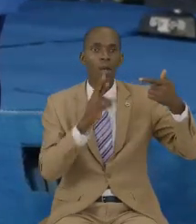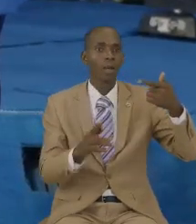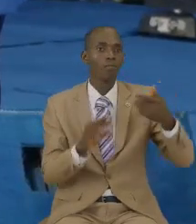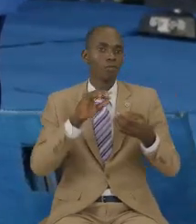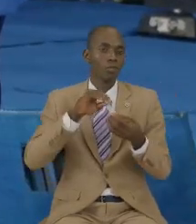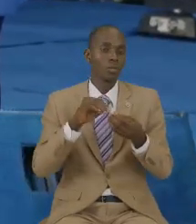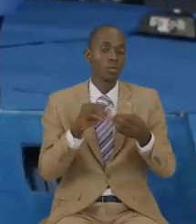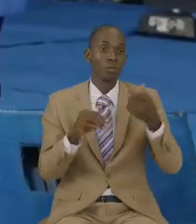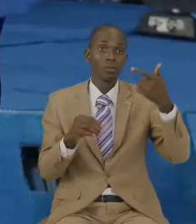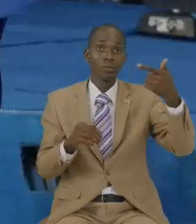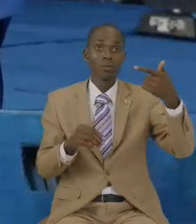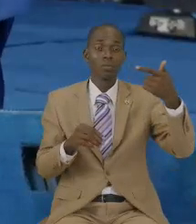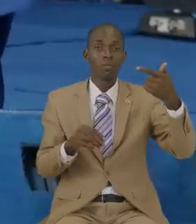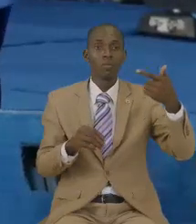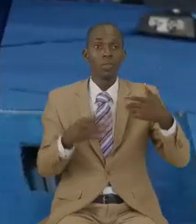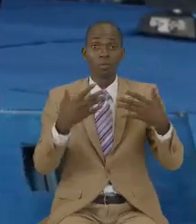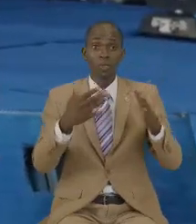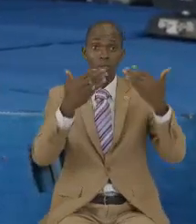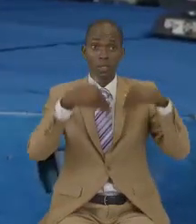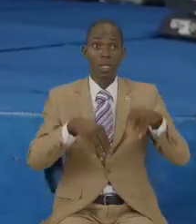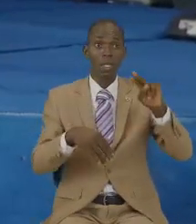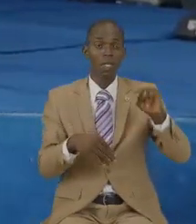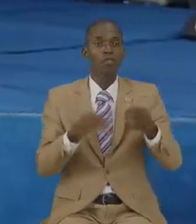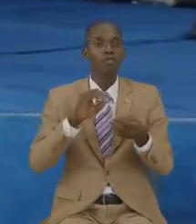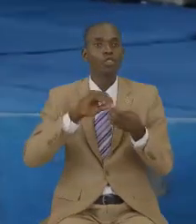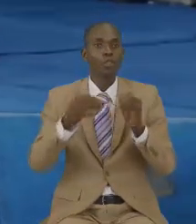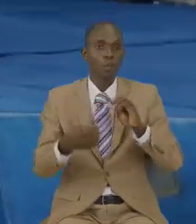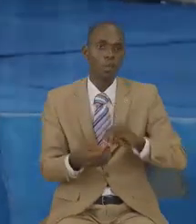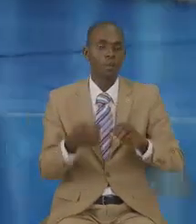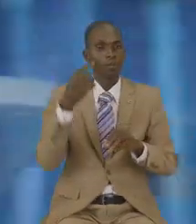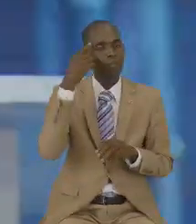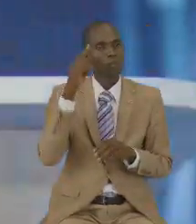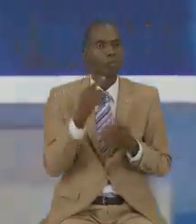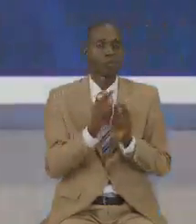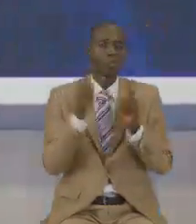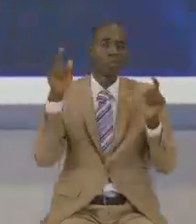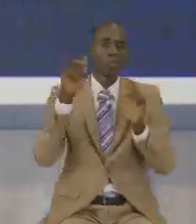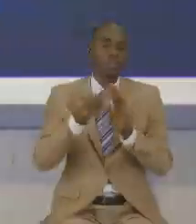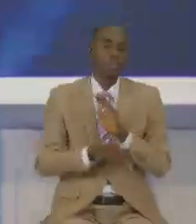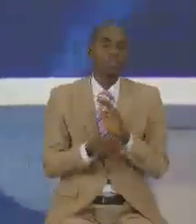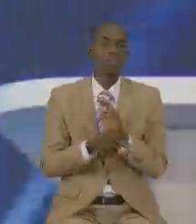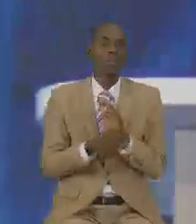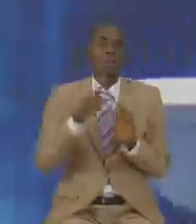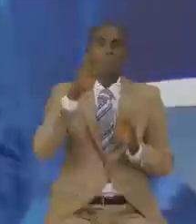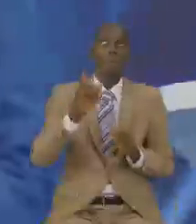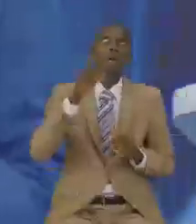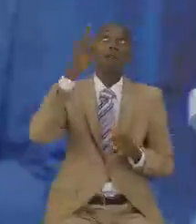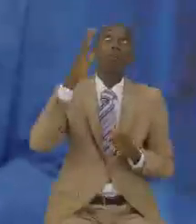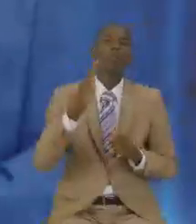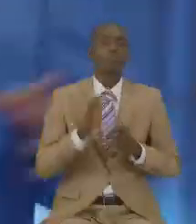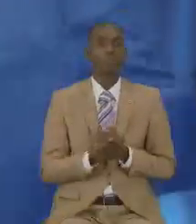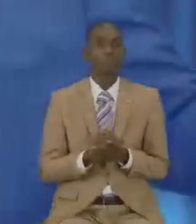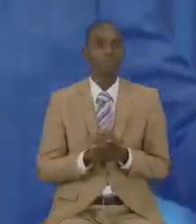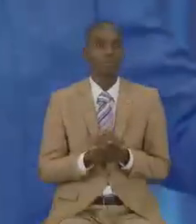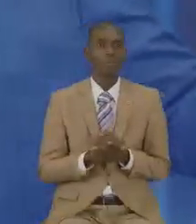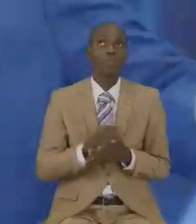for greatness by God. Numbered. Numbered. Numbered for greatness by God.